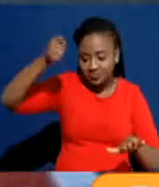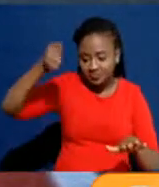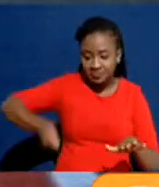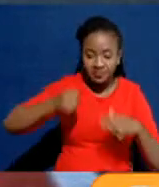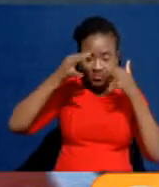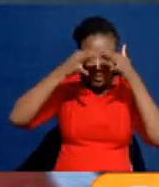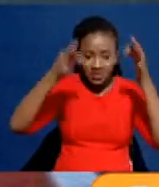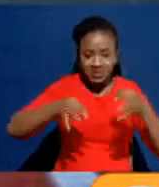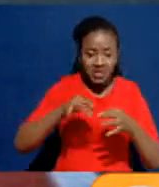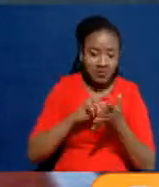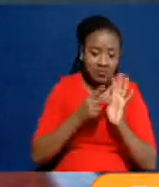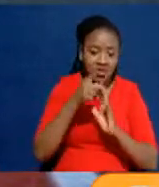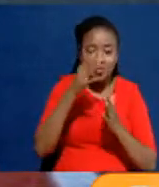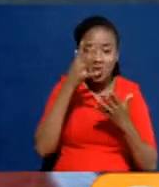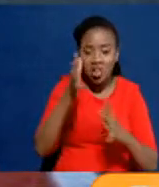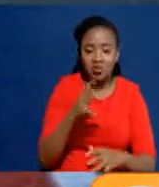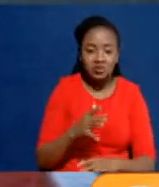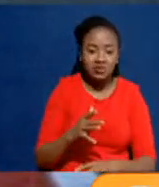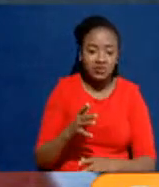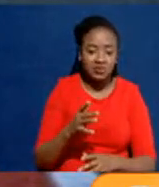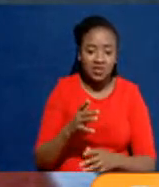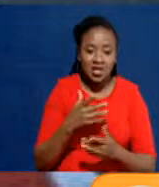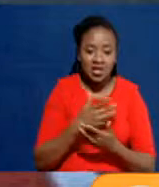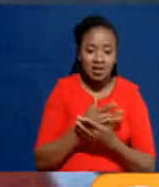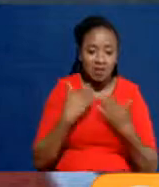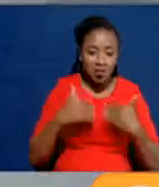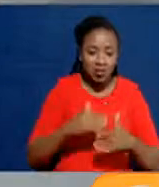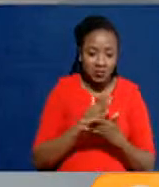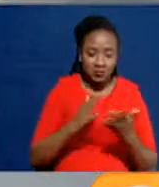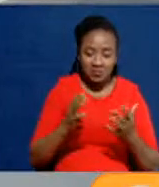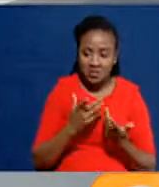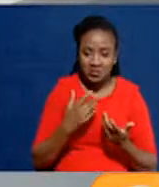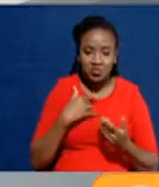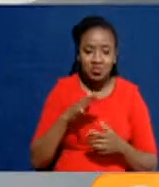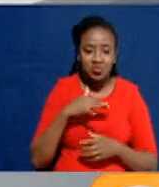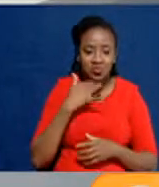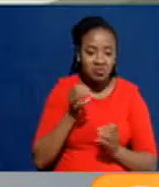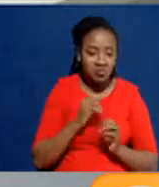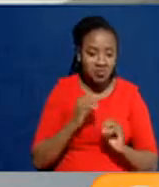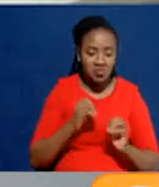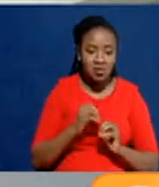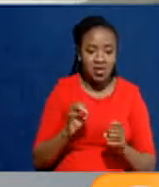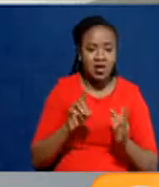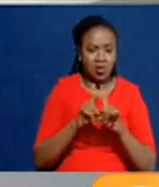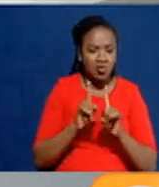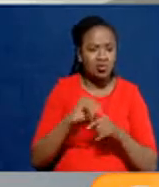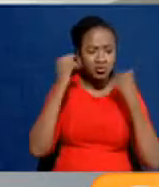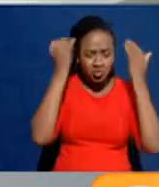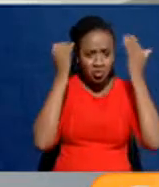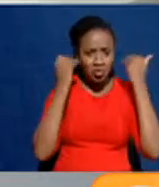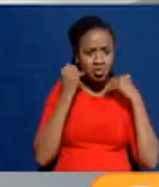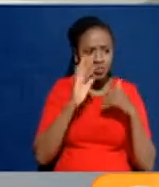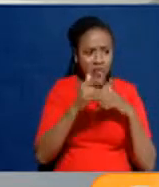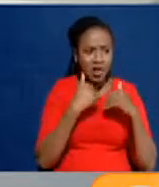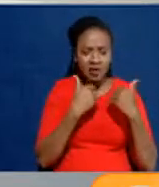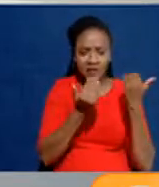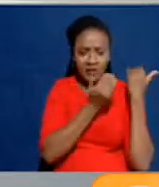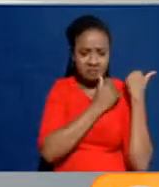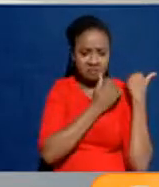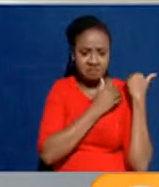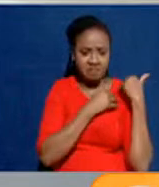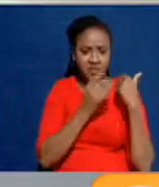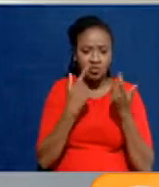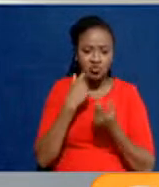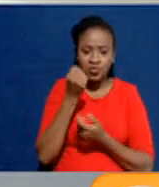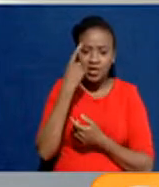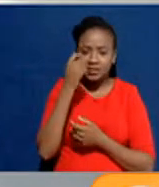won't lose your arms. Which I guess is also the role of the courts anyway, to interpret the law and the constitution. Want to take a break, Sam,